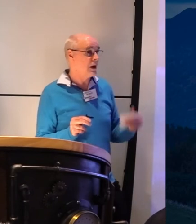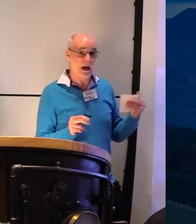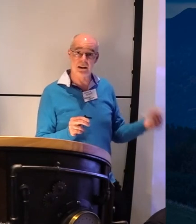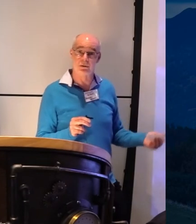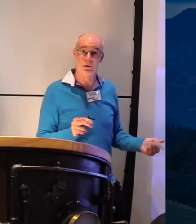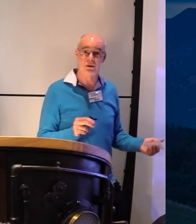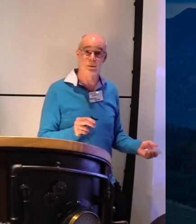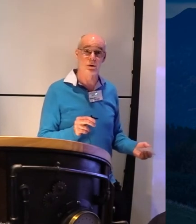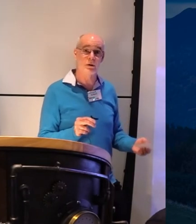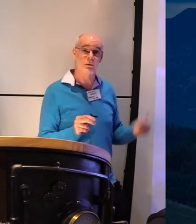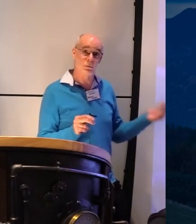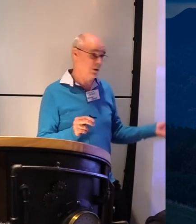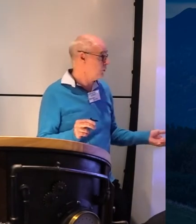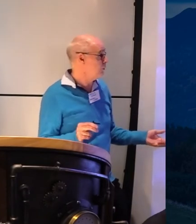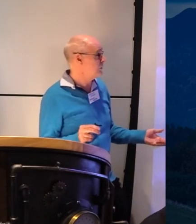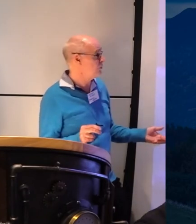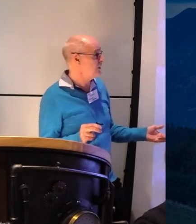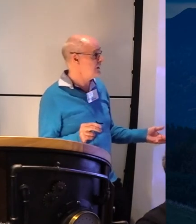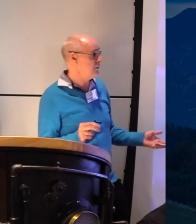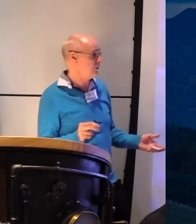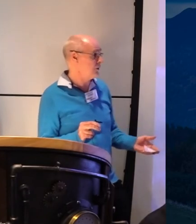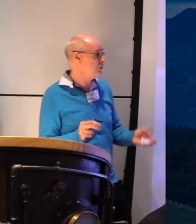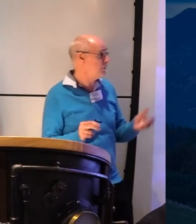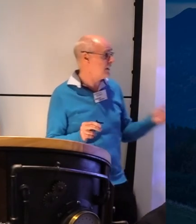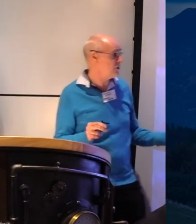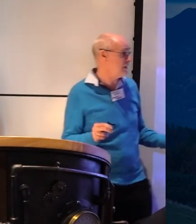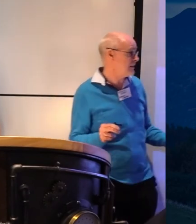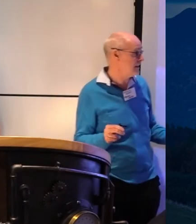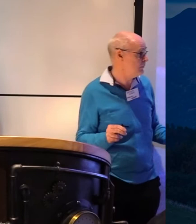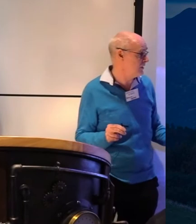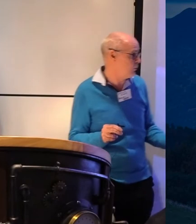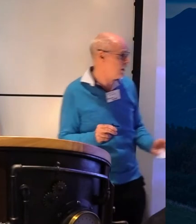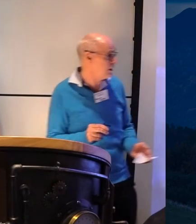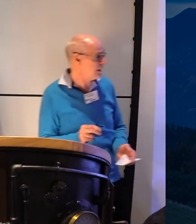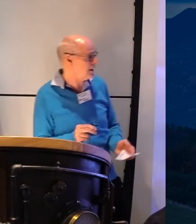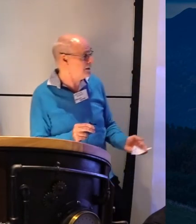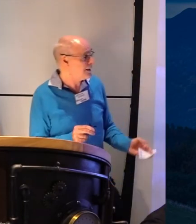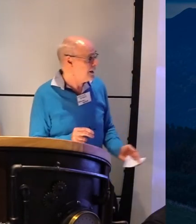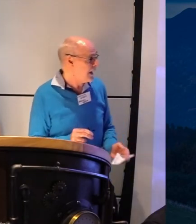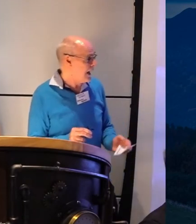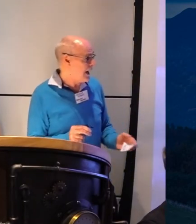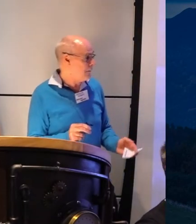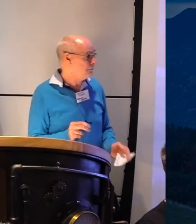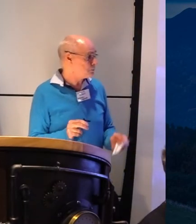and of course sport. We're home to Shinty, we've got the two best Shinty teams in the world there.